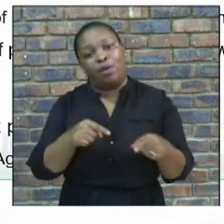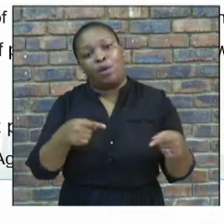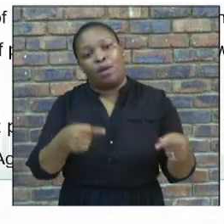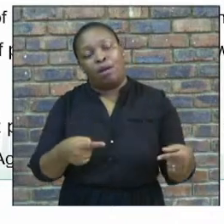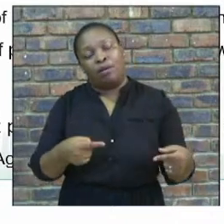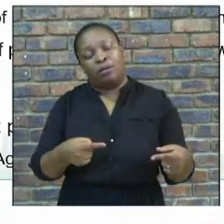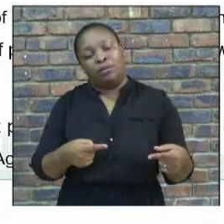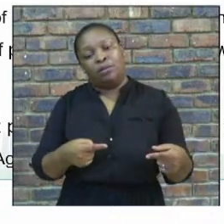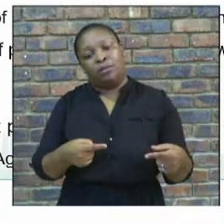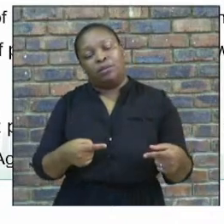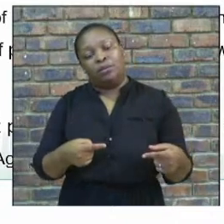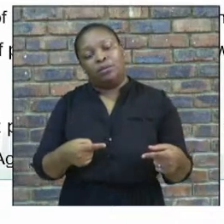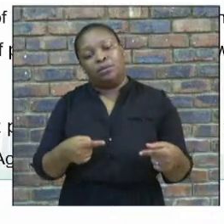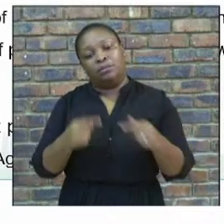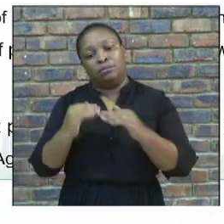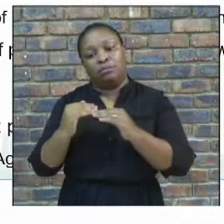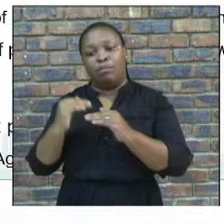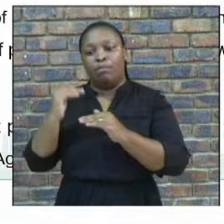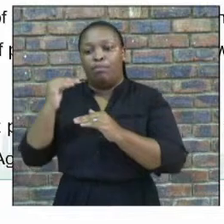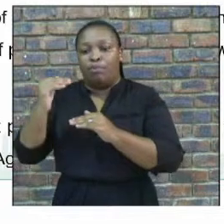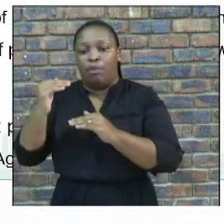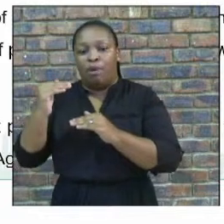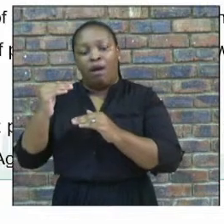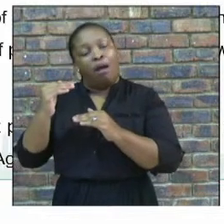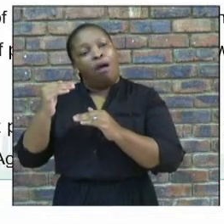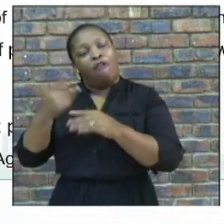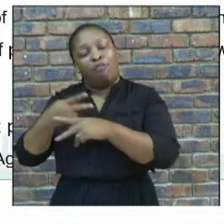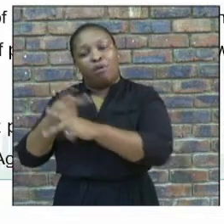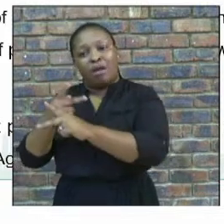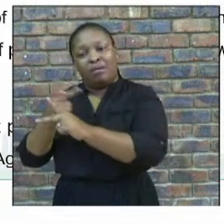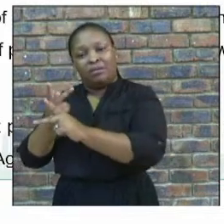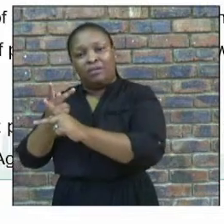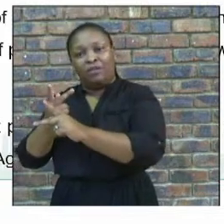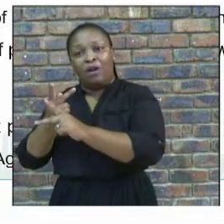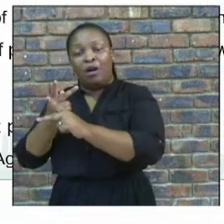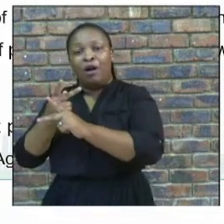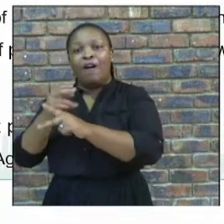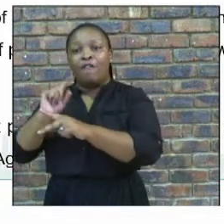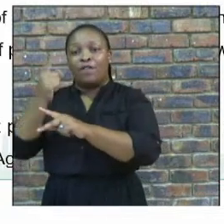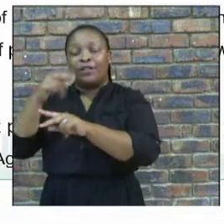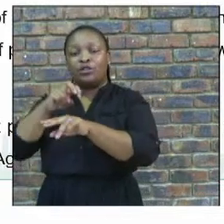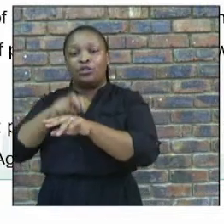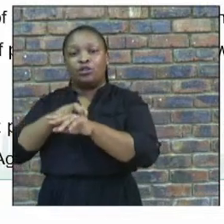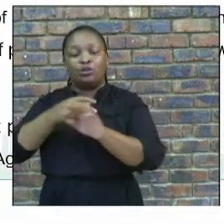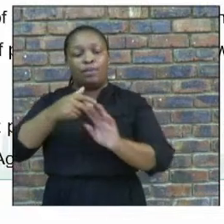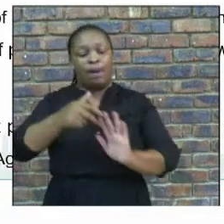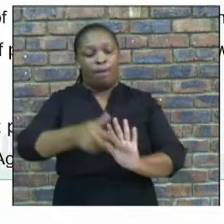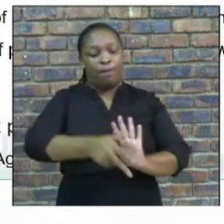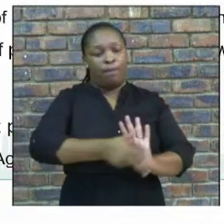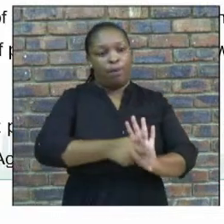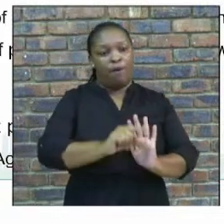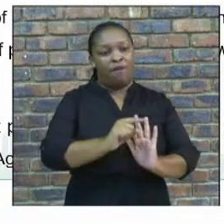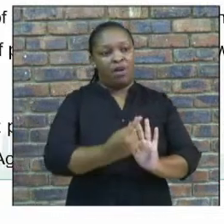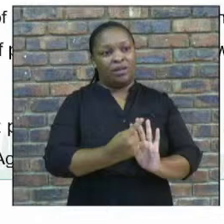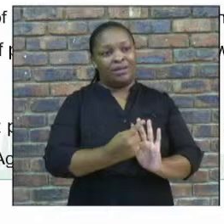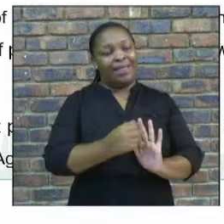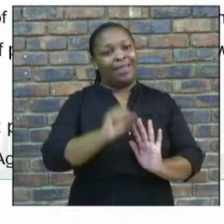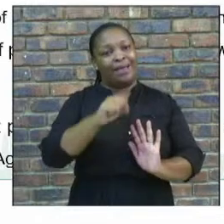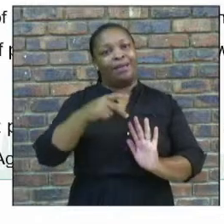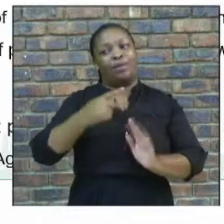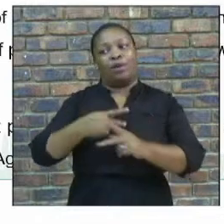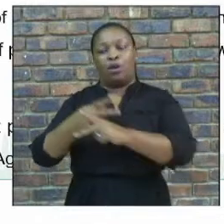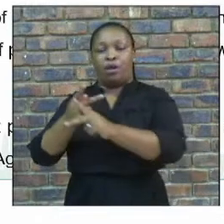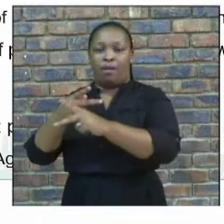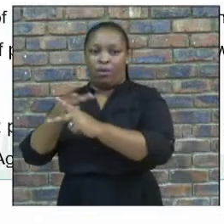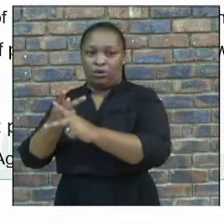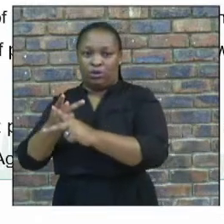production phase without approval of our agency. Then clause 59 also, it also